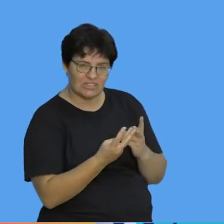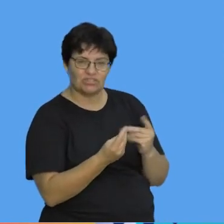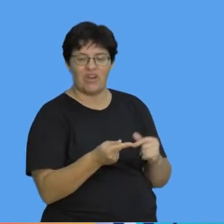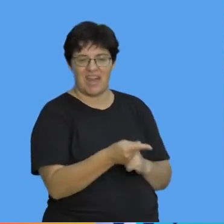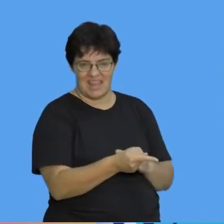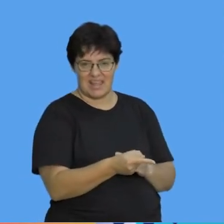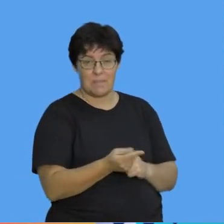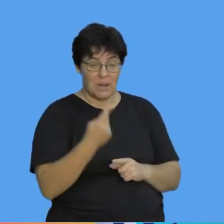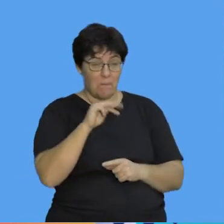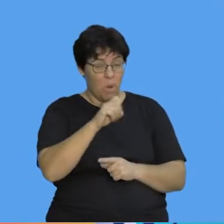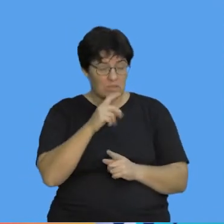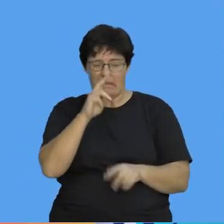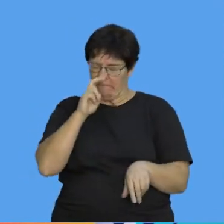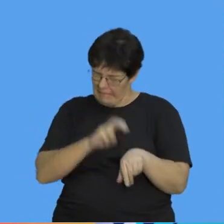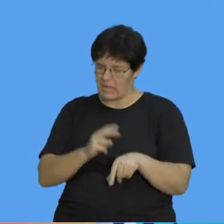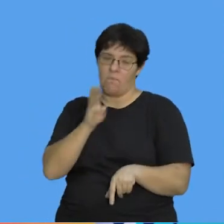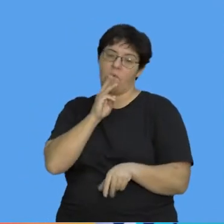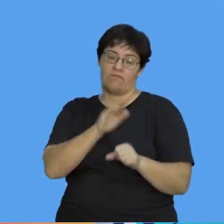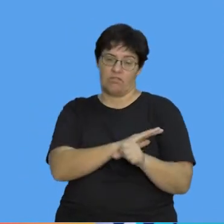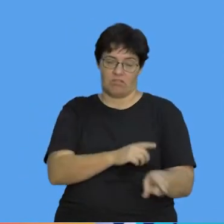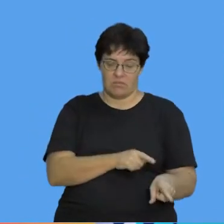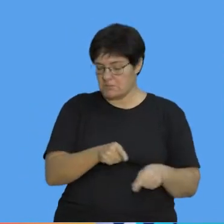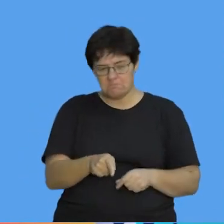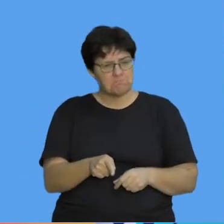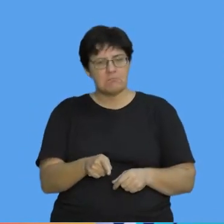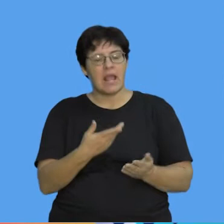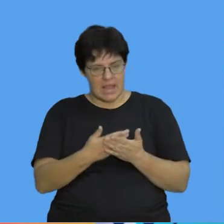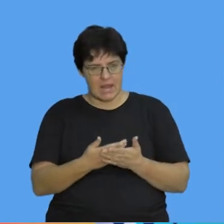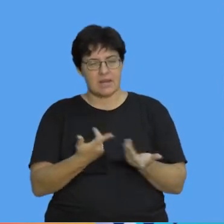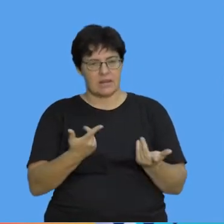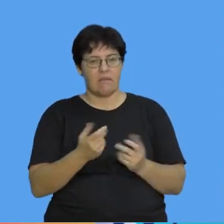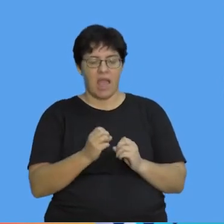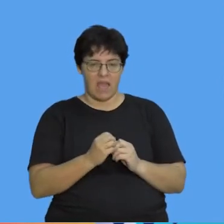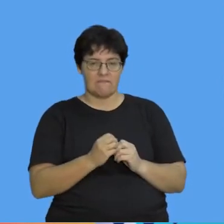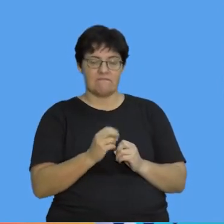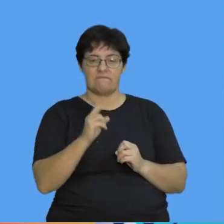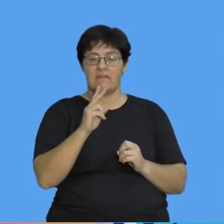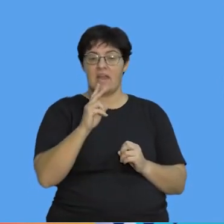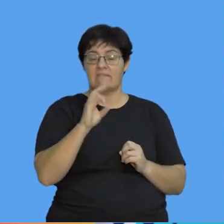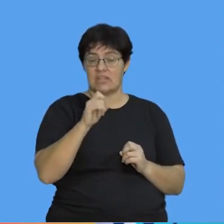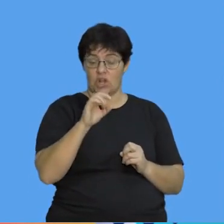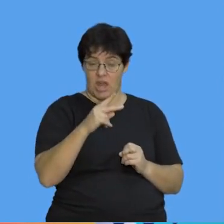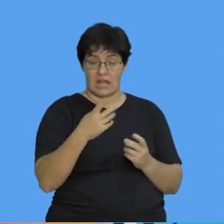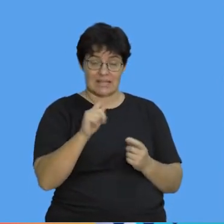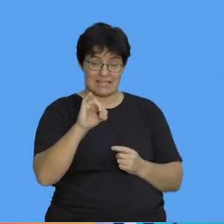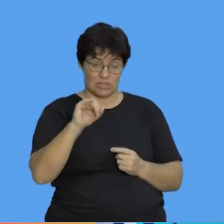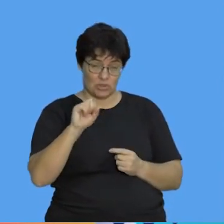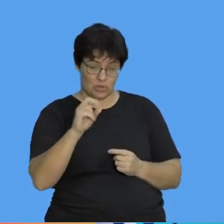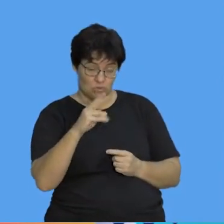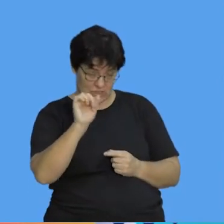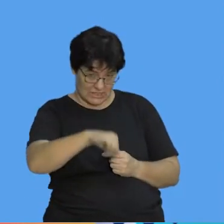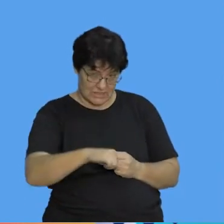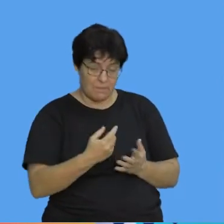places a little bit drier than our moss can. So it's got, what has it got? It's got vascular